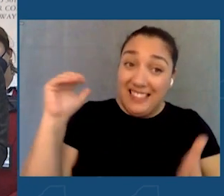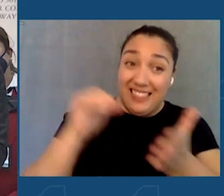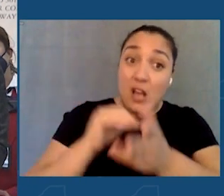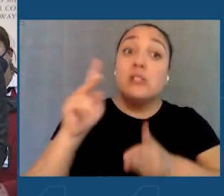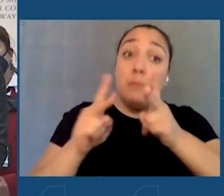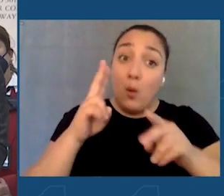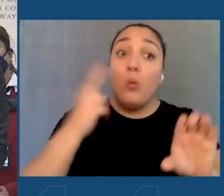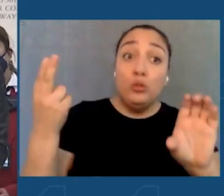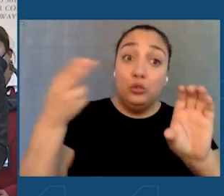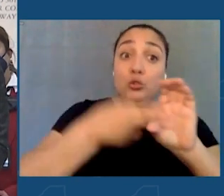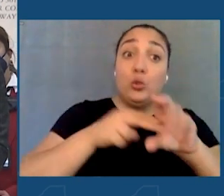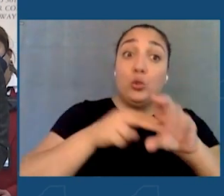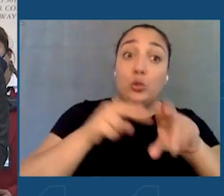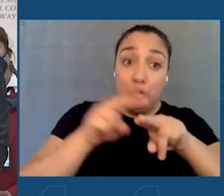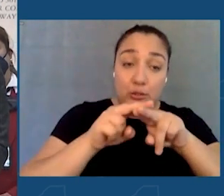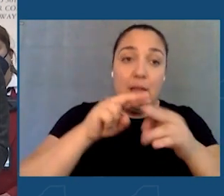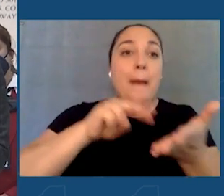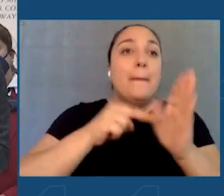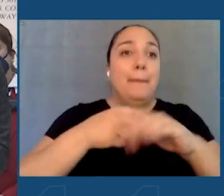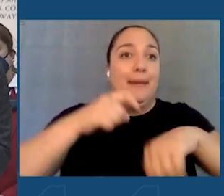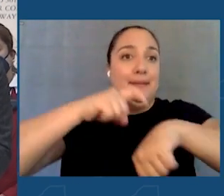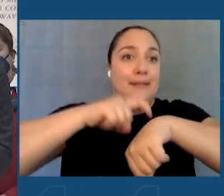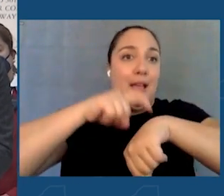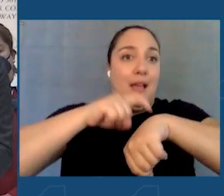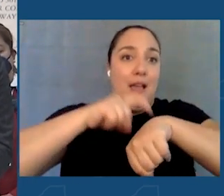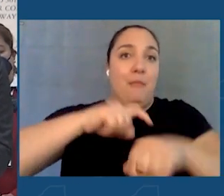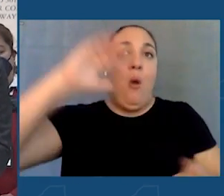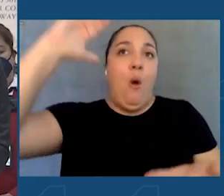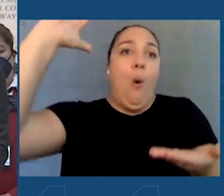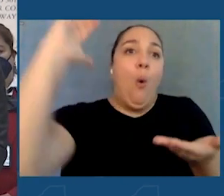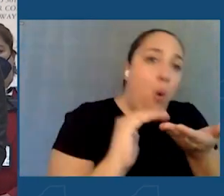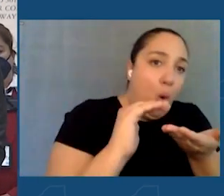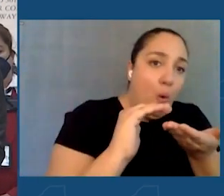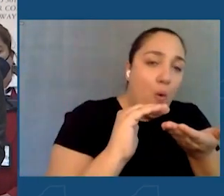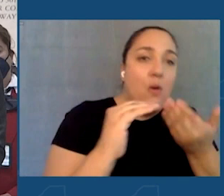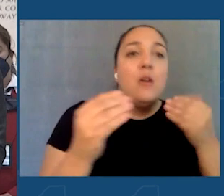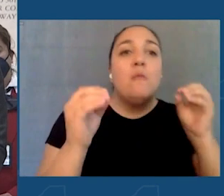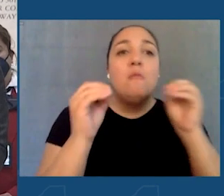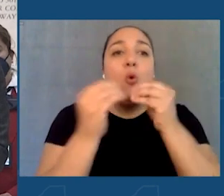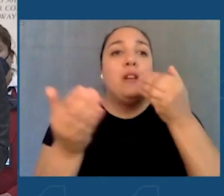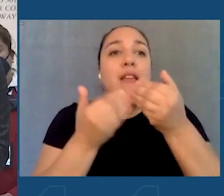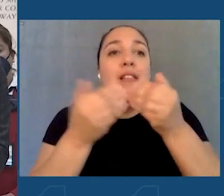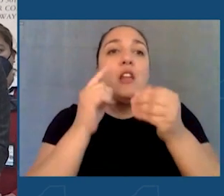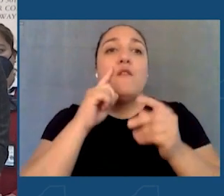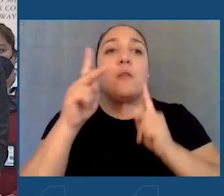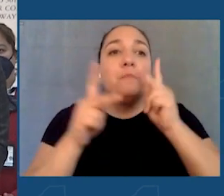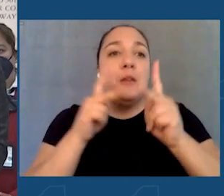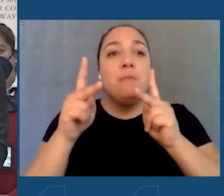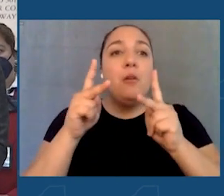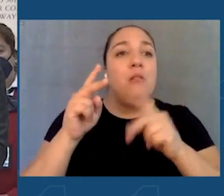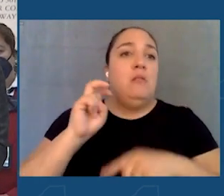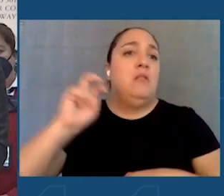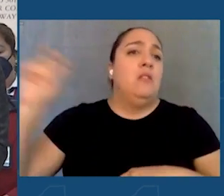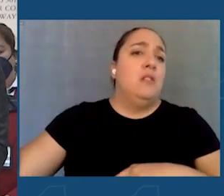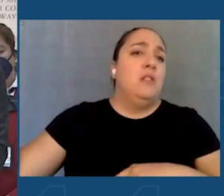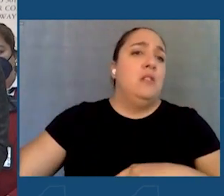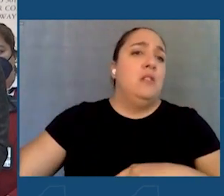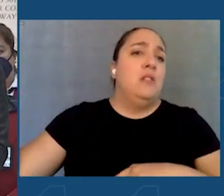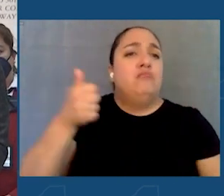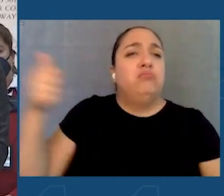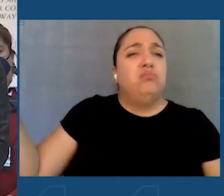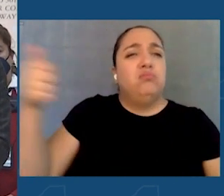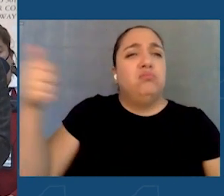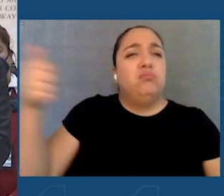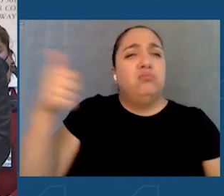people's commute and making it significantly easier to get to and from Manhattan back